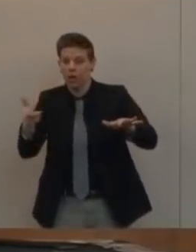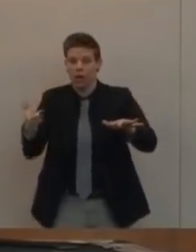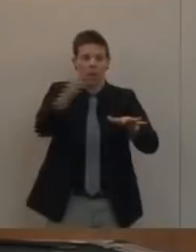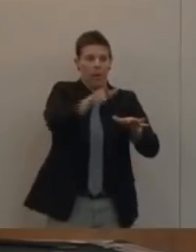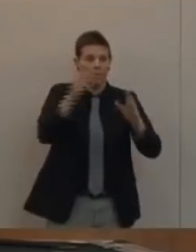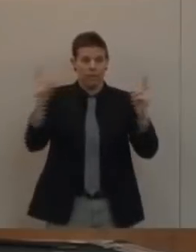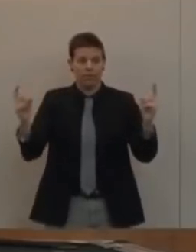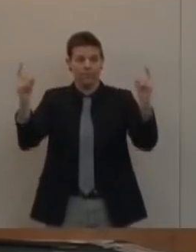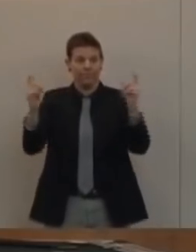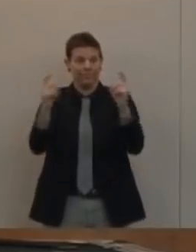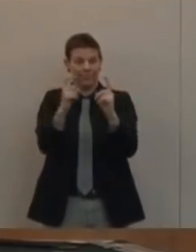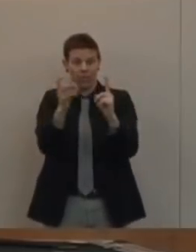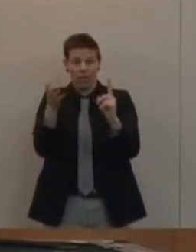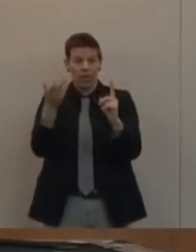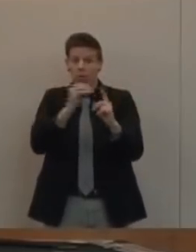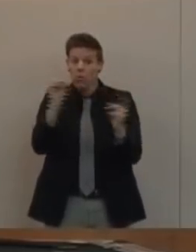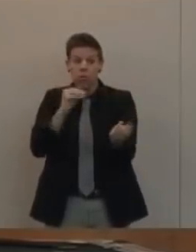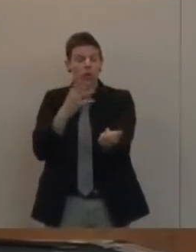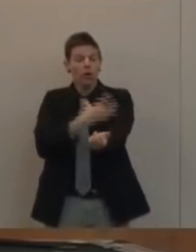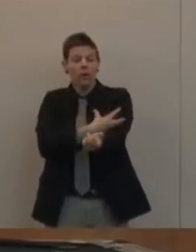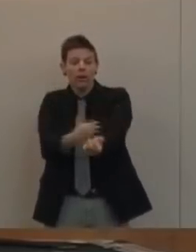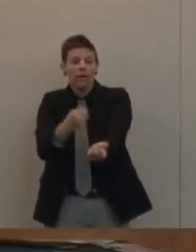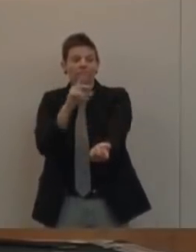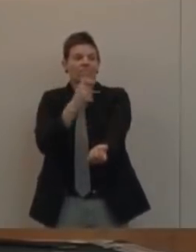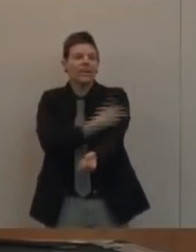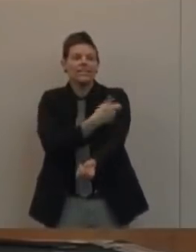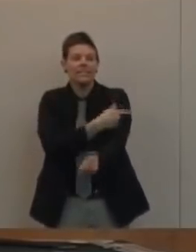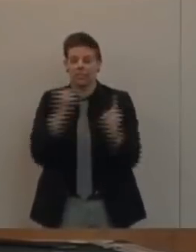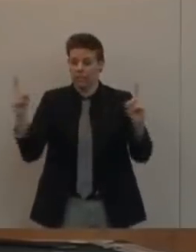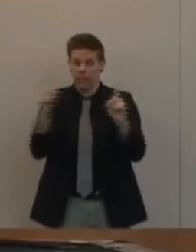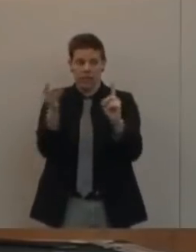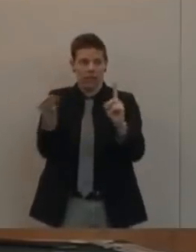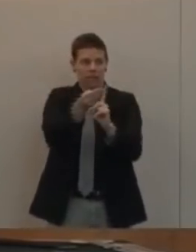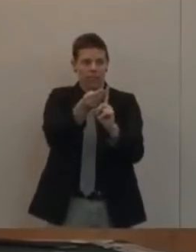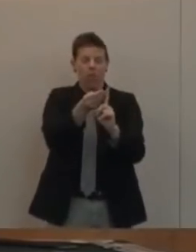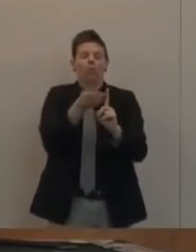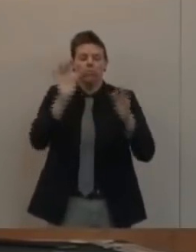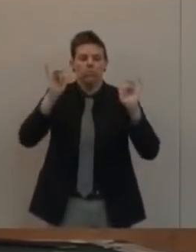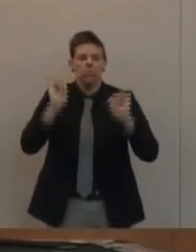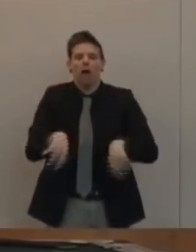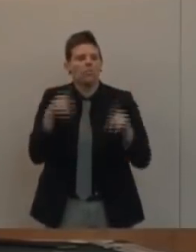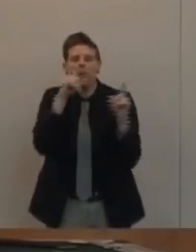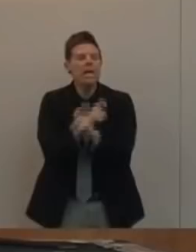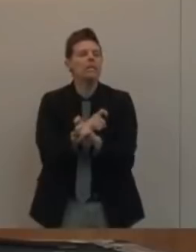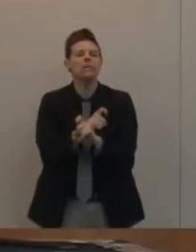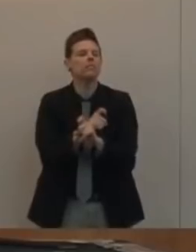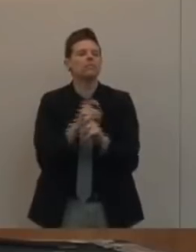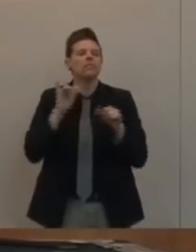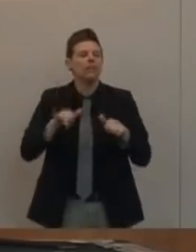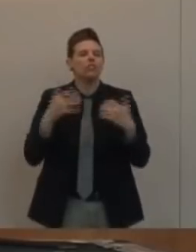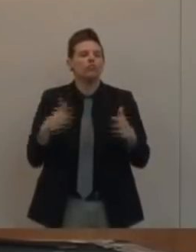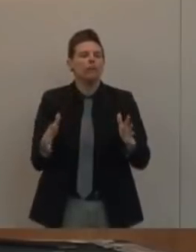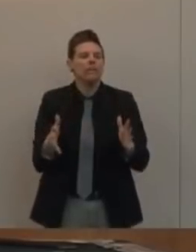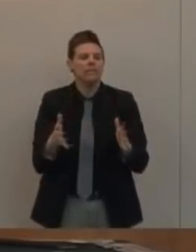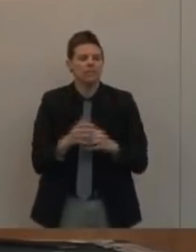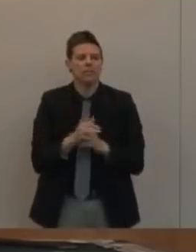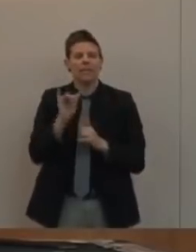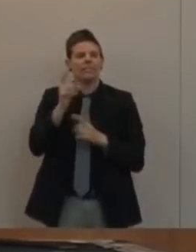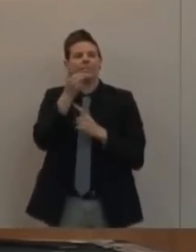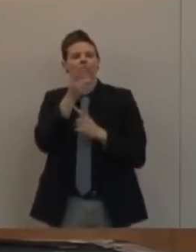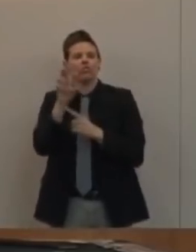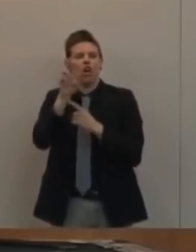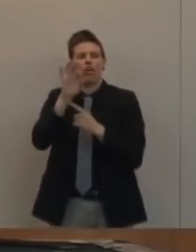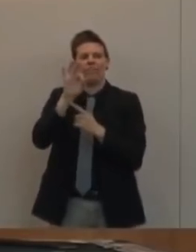without a vaccine, that's your very first complication. So you've got folks and experts like Dr. Fauci who are saying,